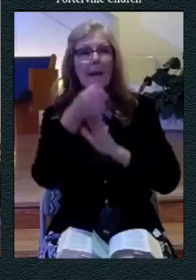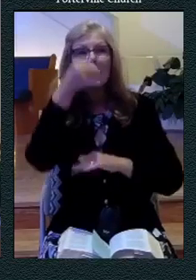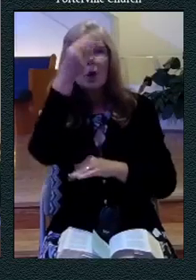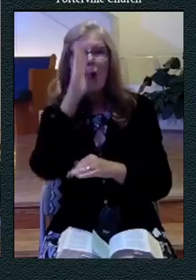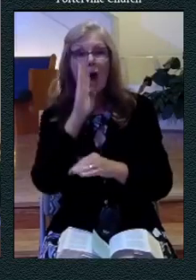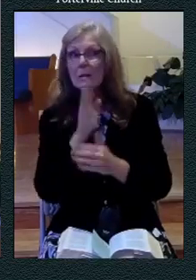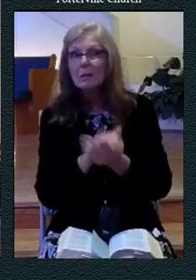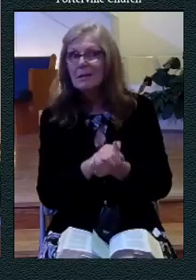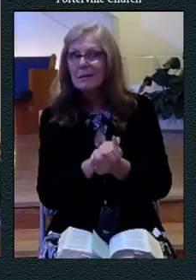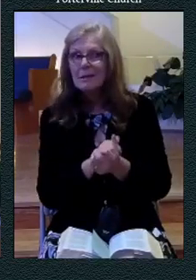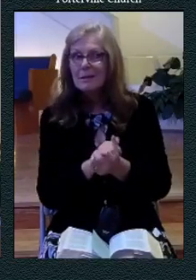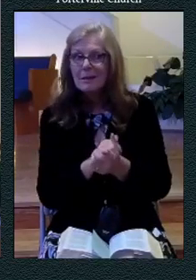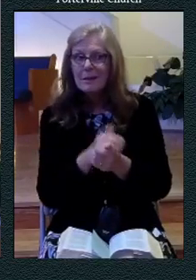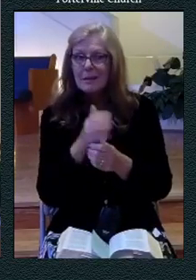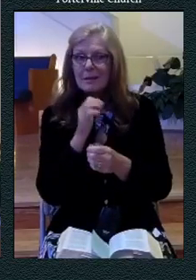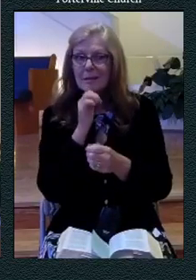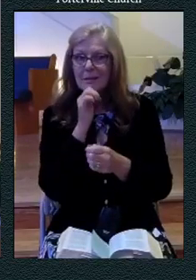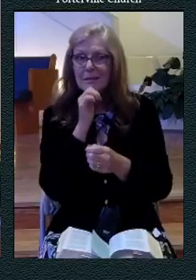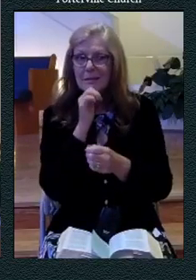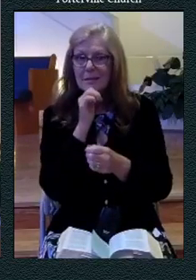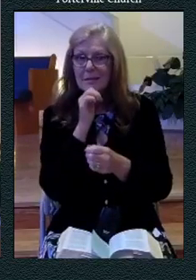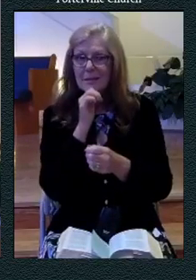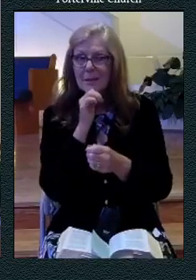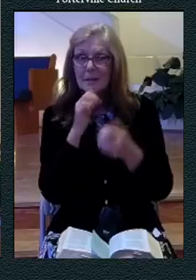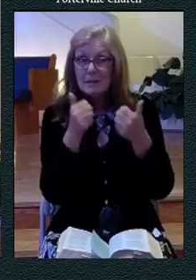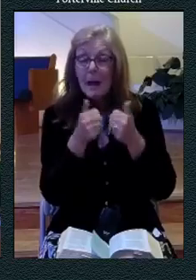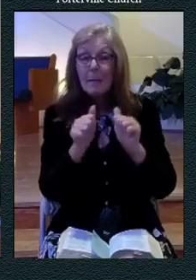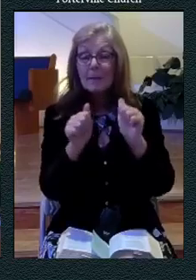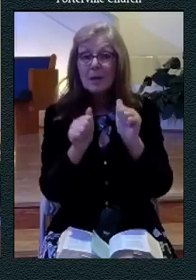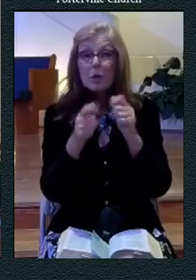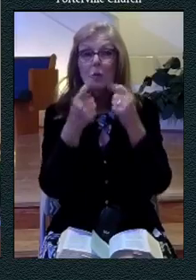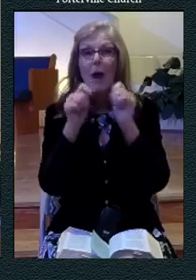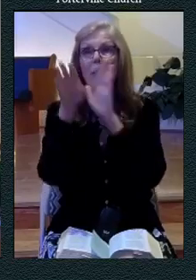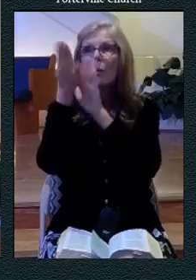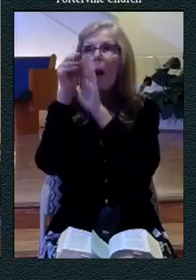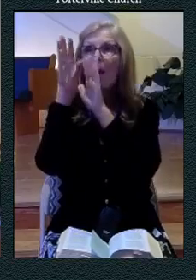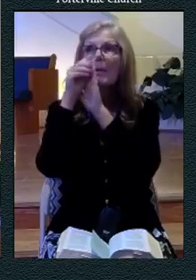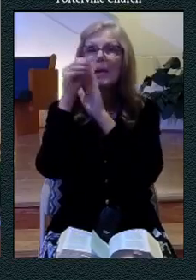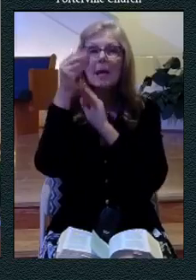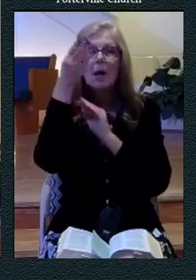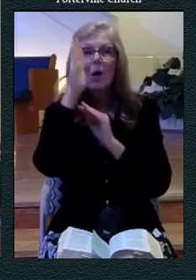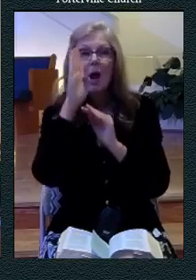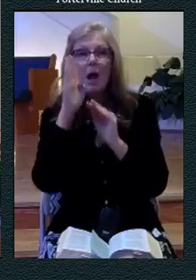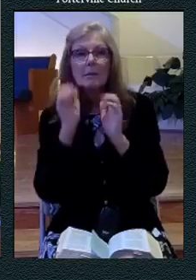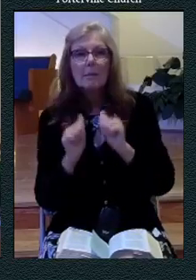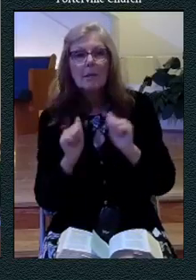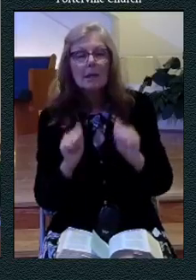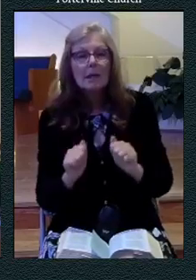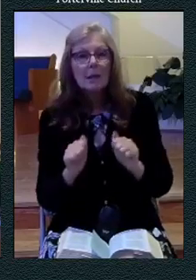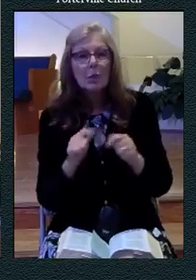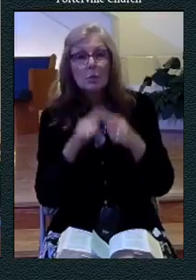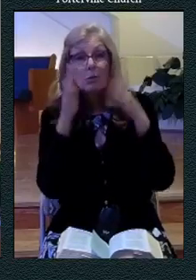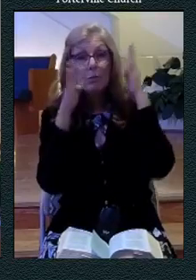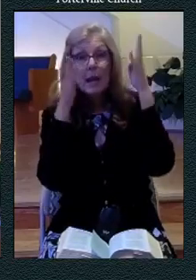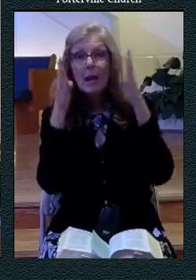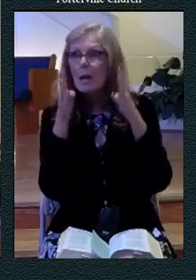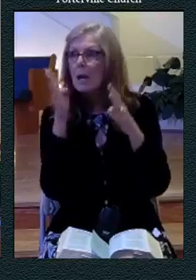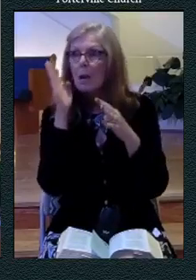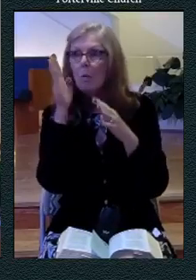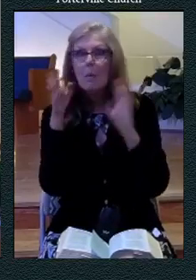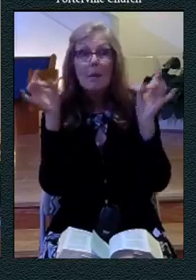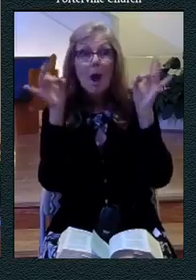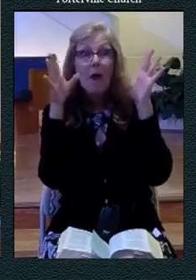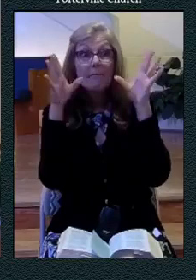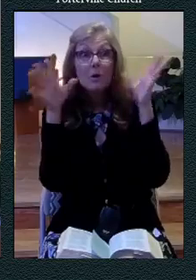like God's, of course, but that attempt to mimic God's capacities. And it will be deeply, deeply destructive to the